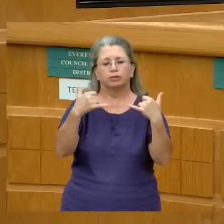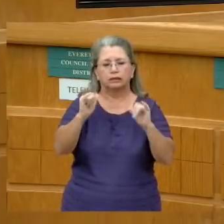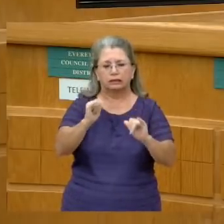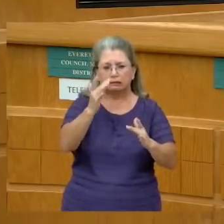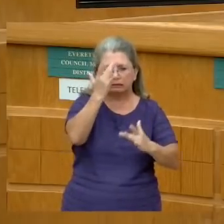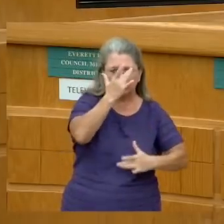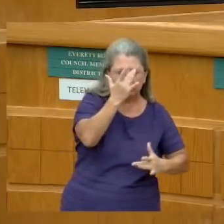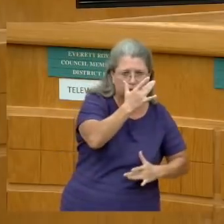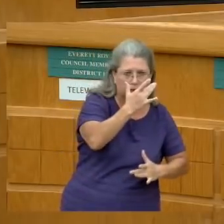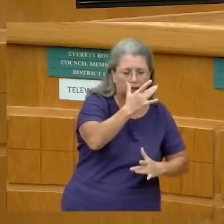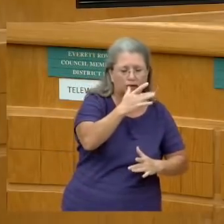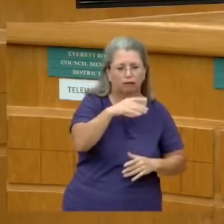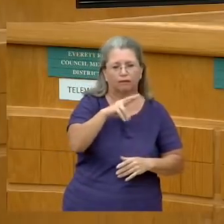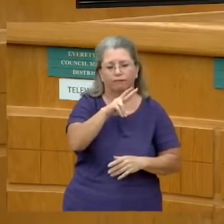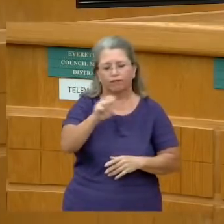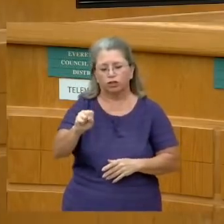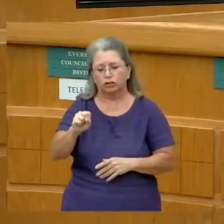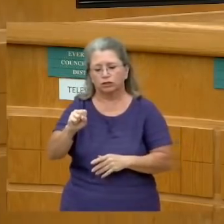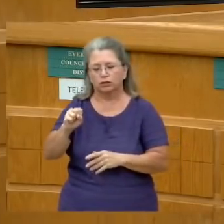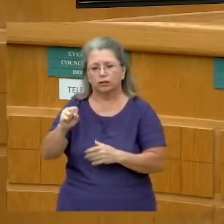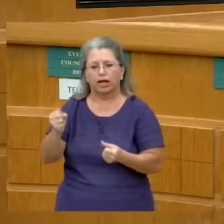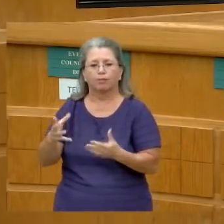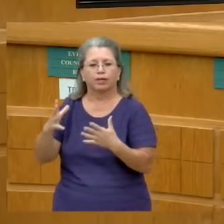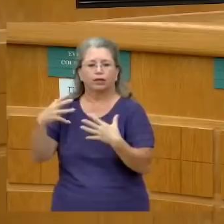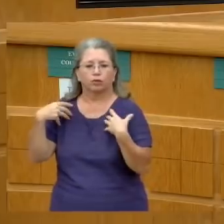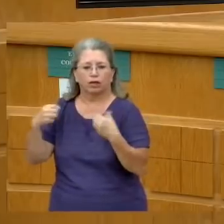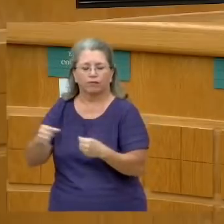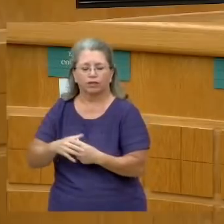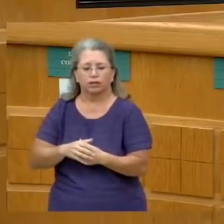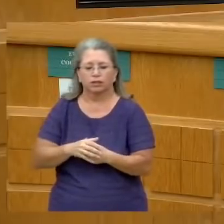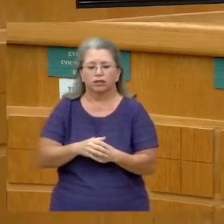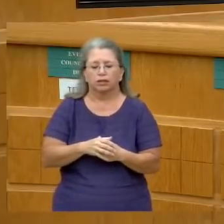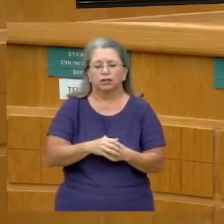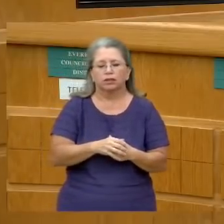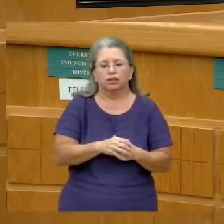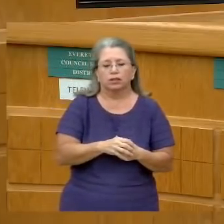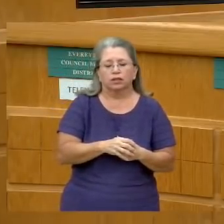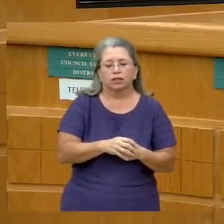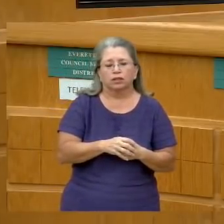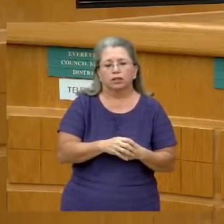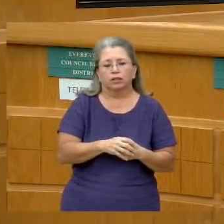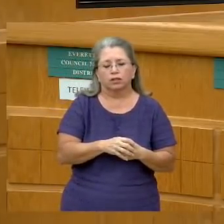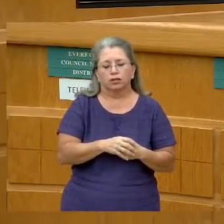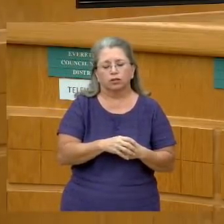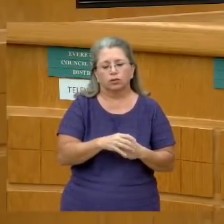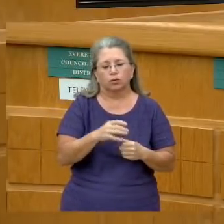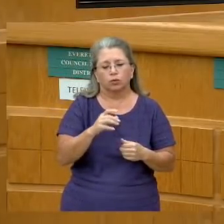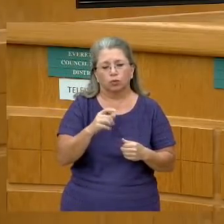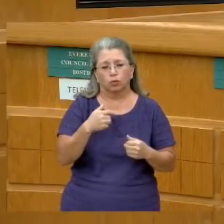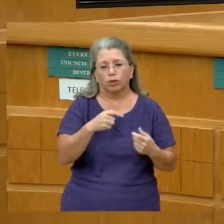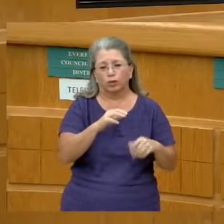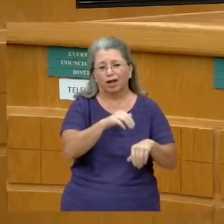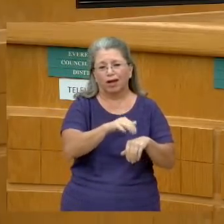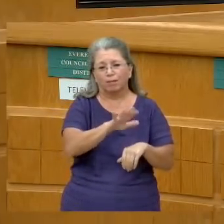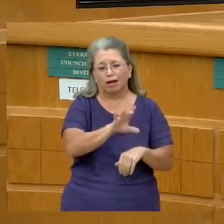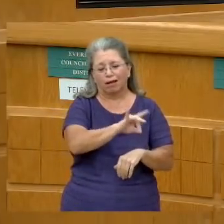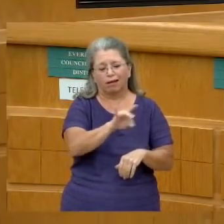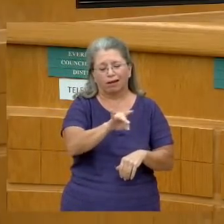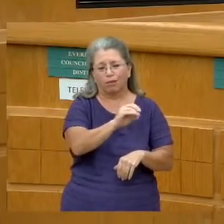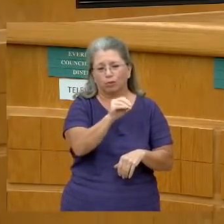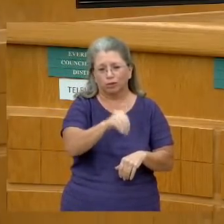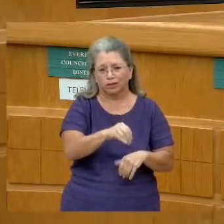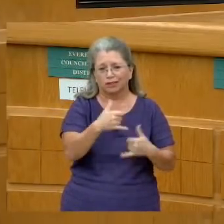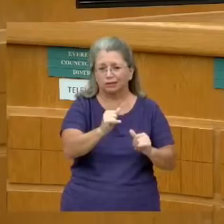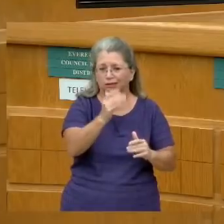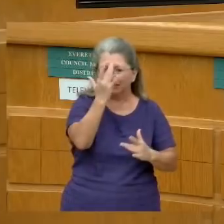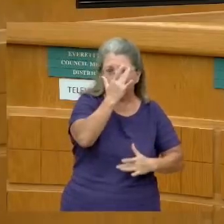those recovered. And we've been at about an 88% active rate. Today it moves up to 90% given a large number